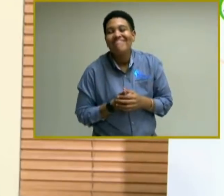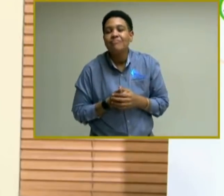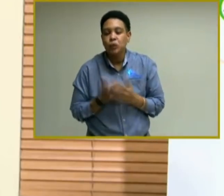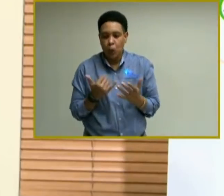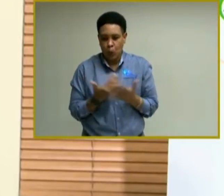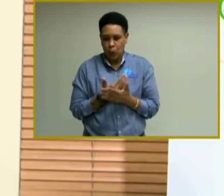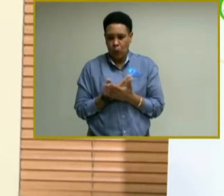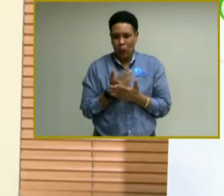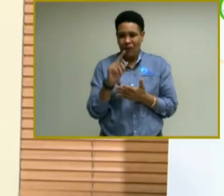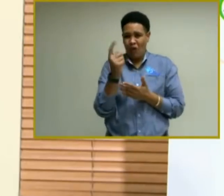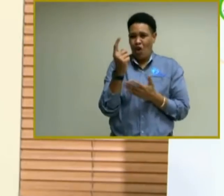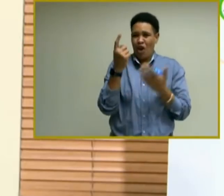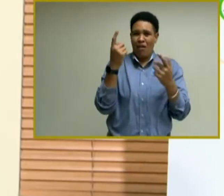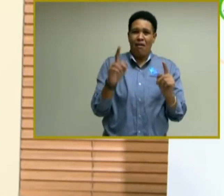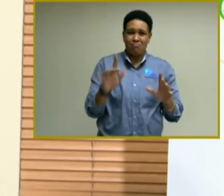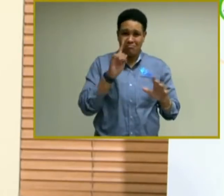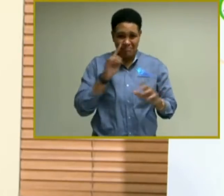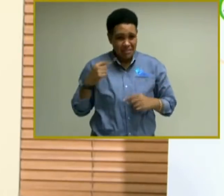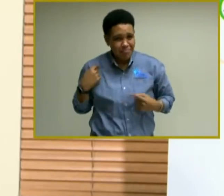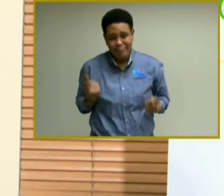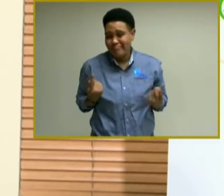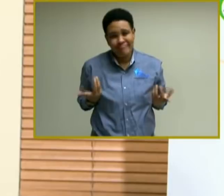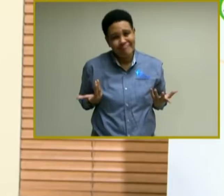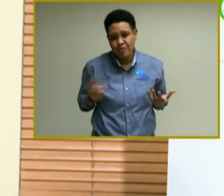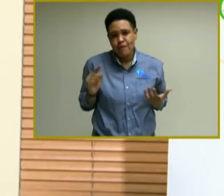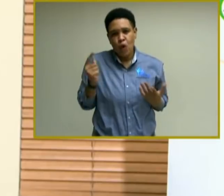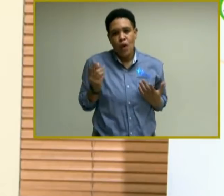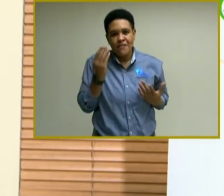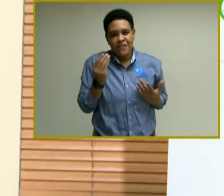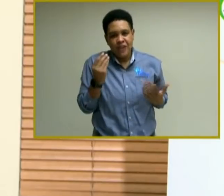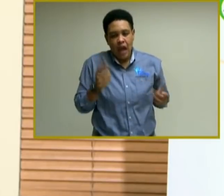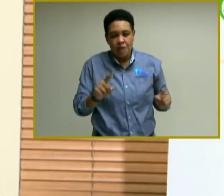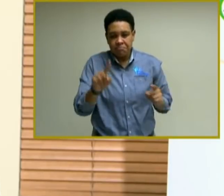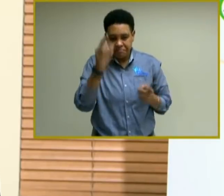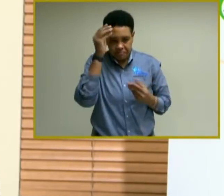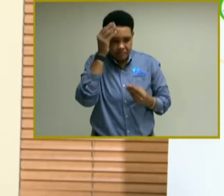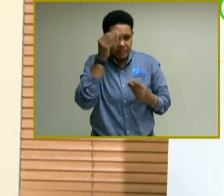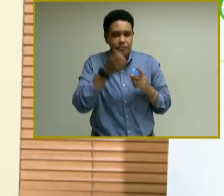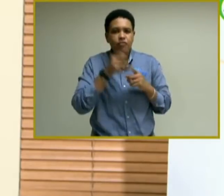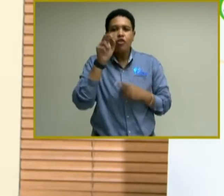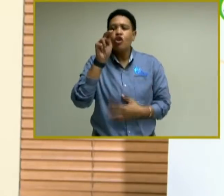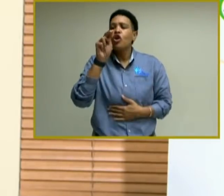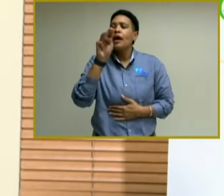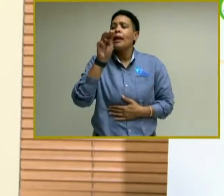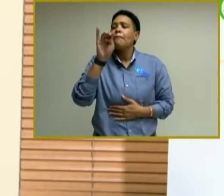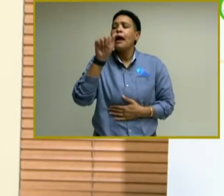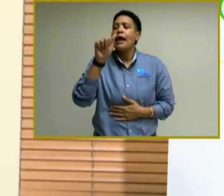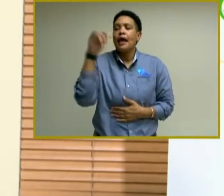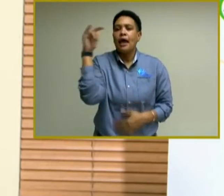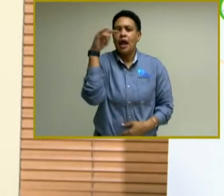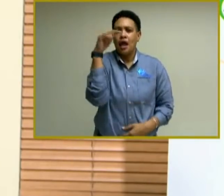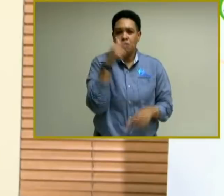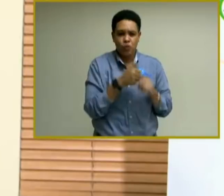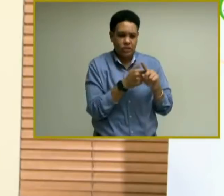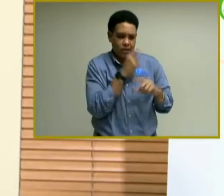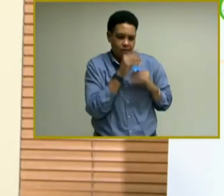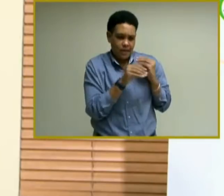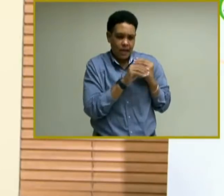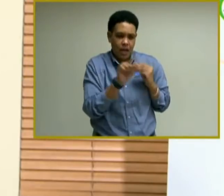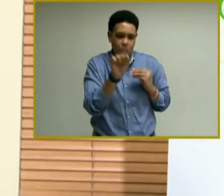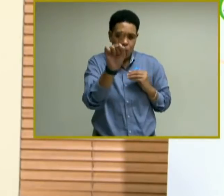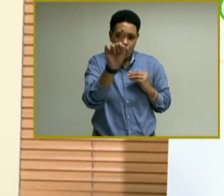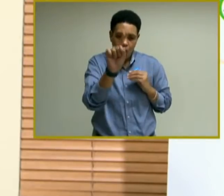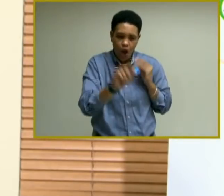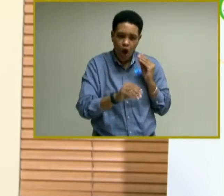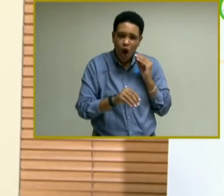unusual occurrence. To begin with, data from the Norman Manley International Airport, just one of